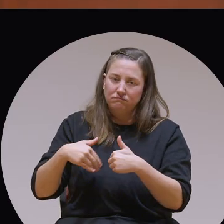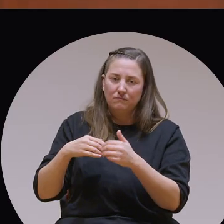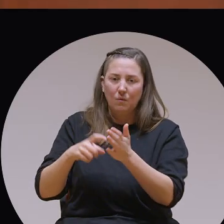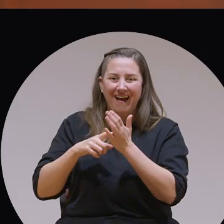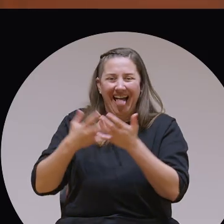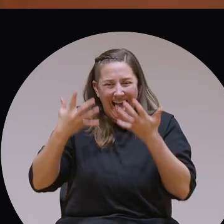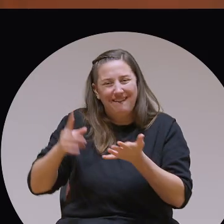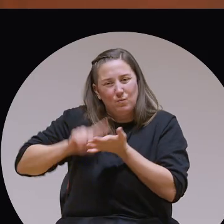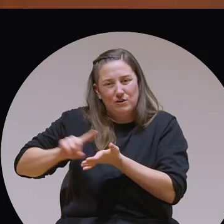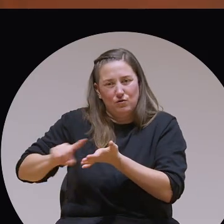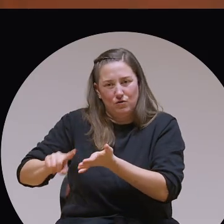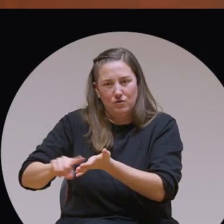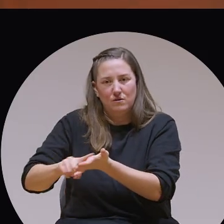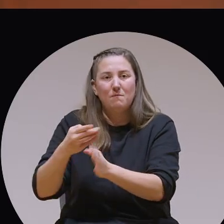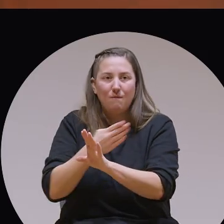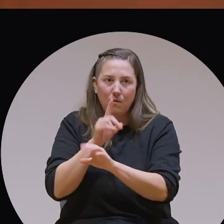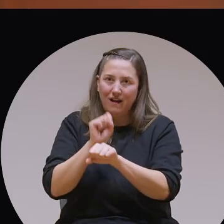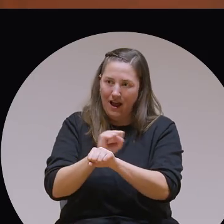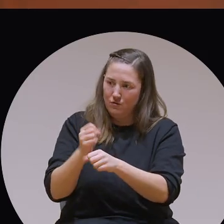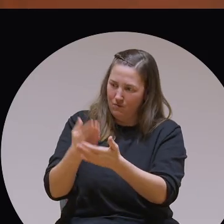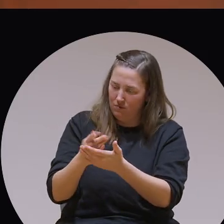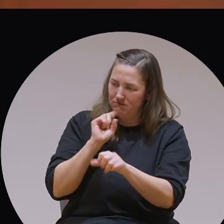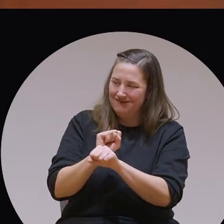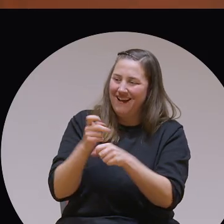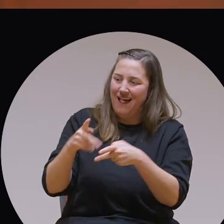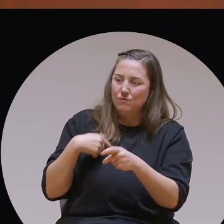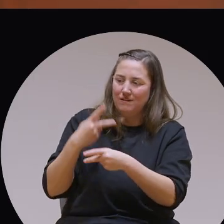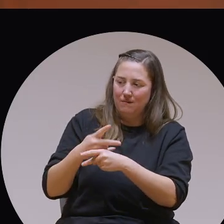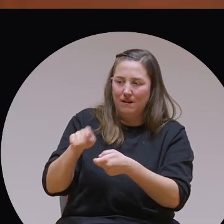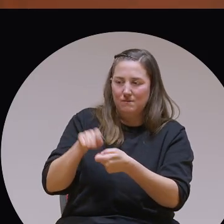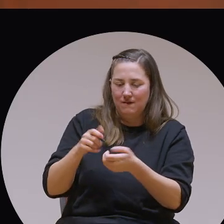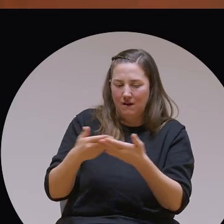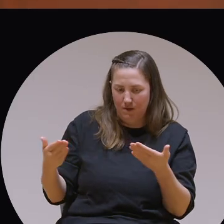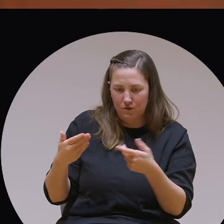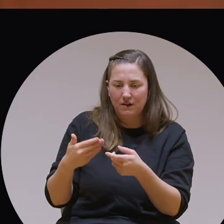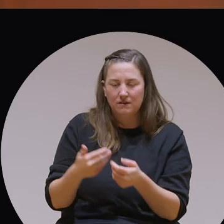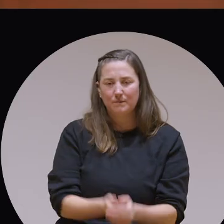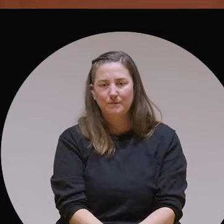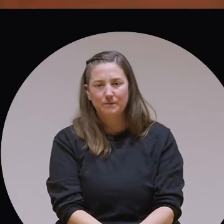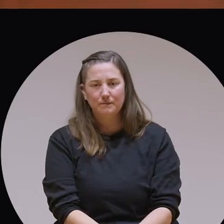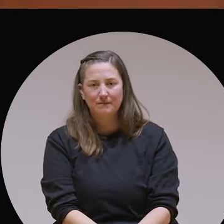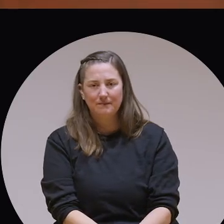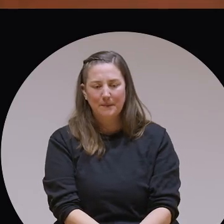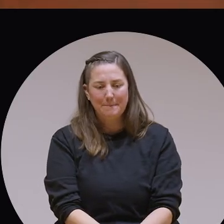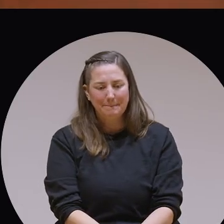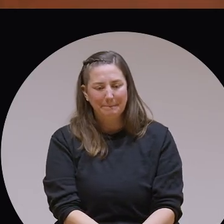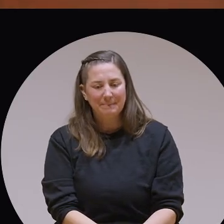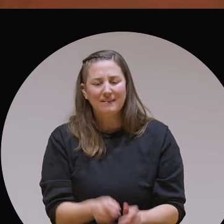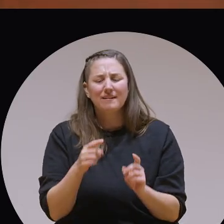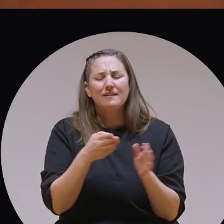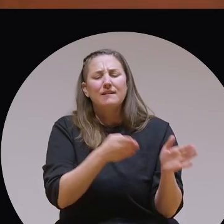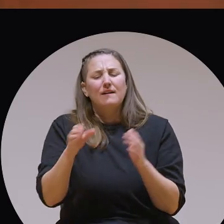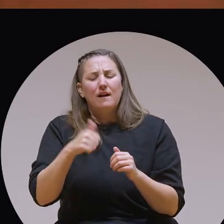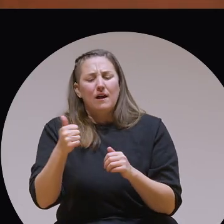happy to buy an object. And I'm pleased to say it's going to go on view very shortly. This is another